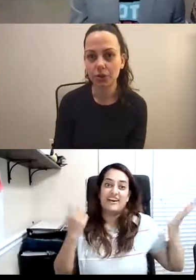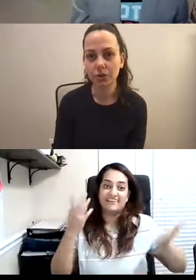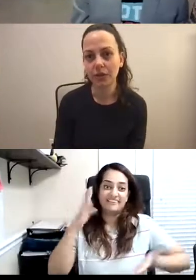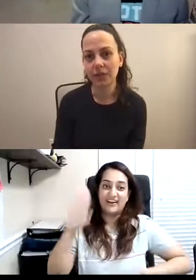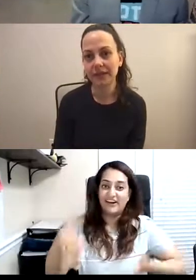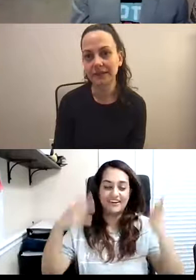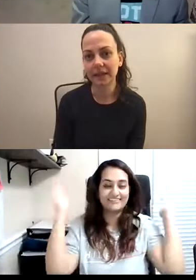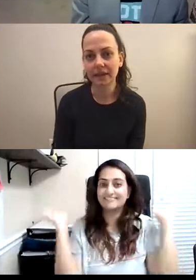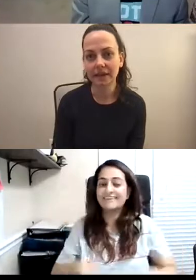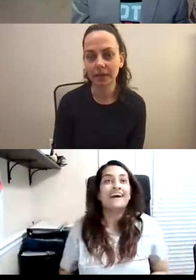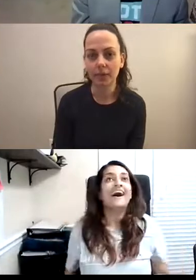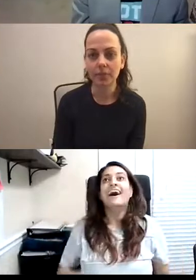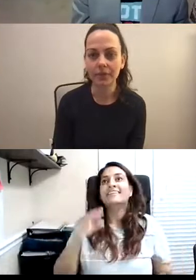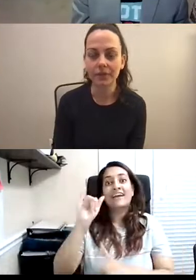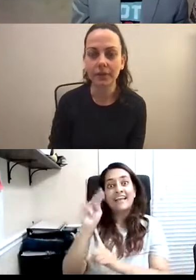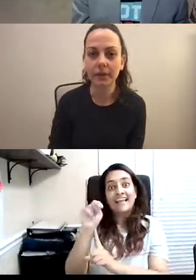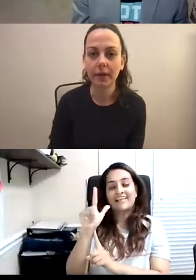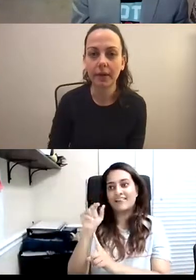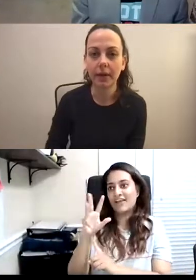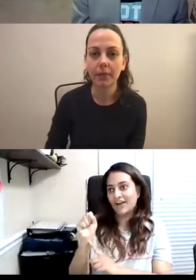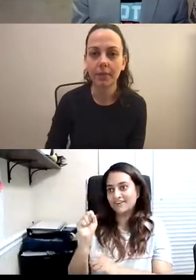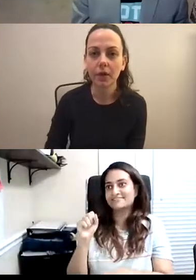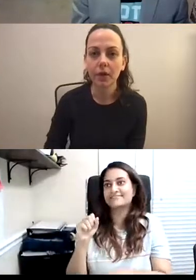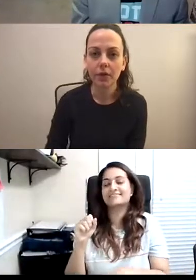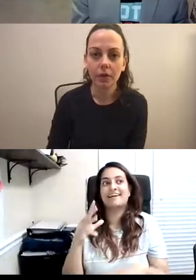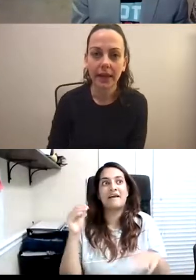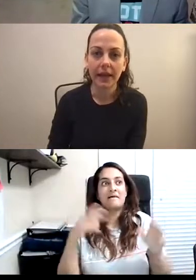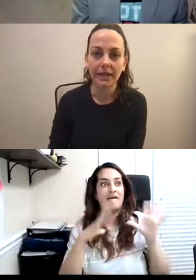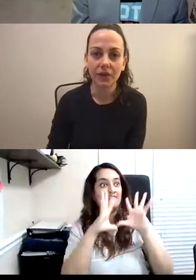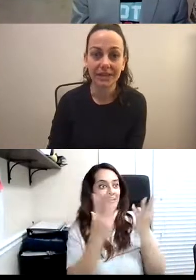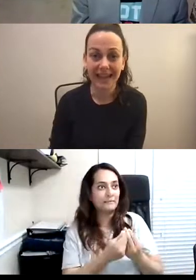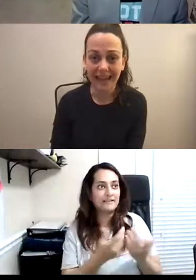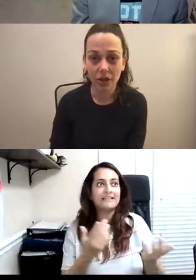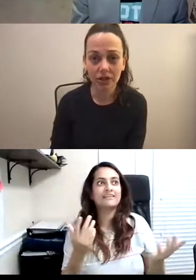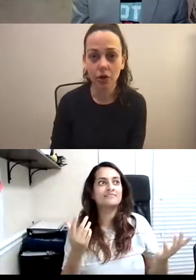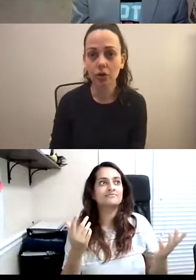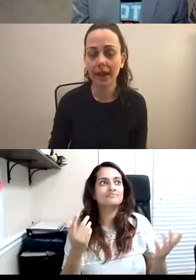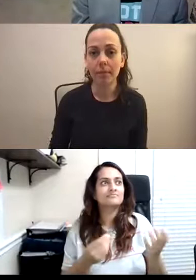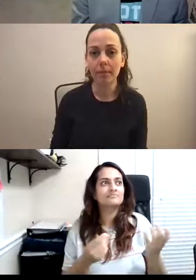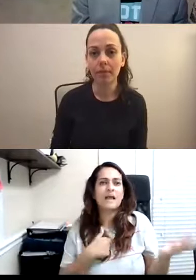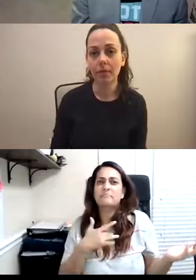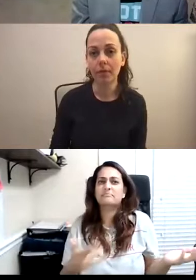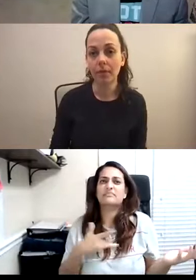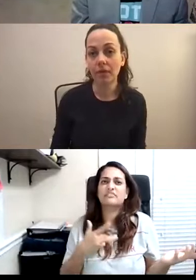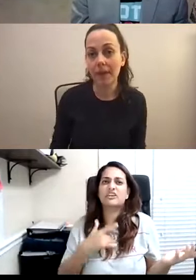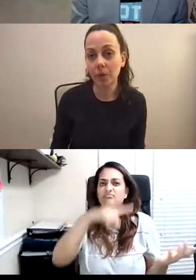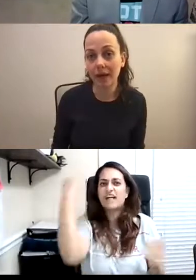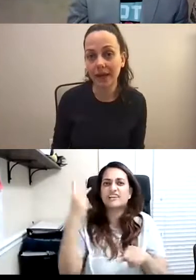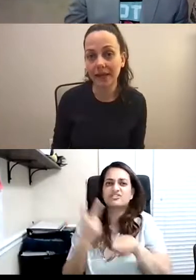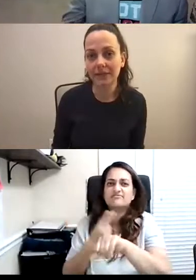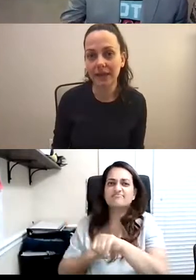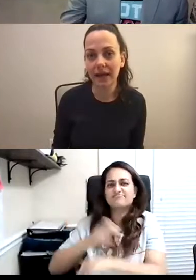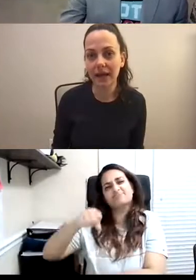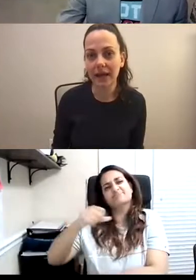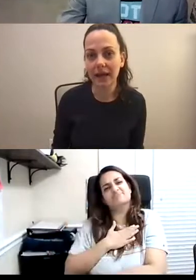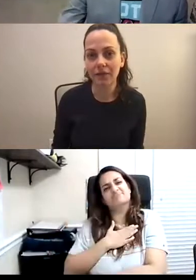no one's perfect, and, I'm no different. Like, as far as like in-laws go, like